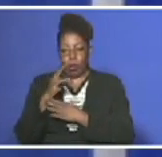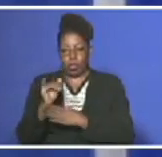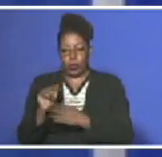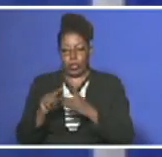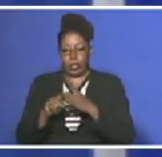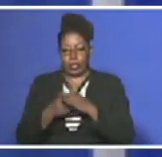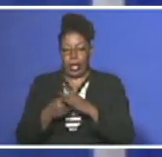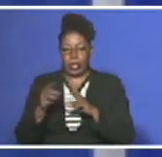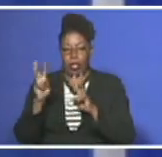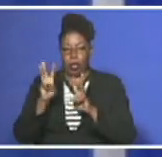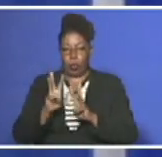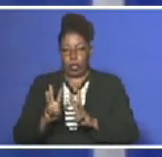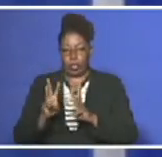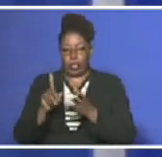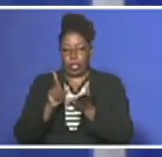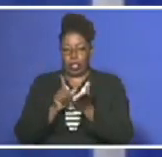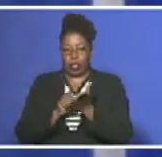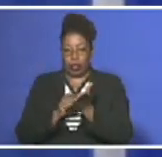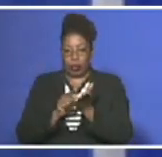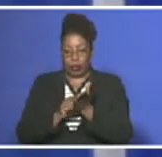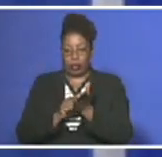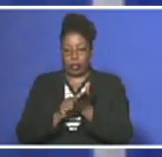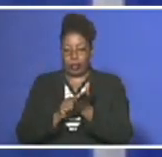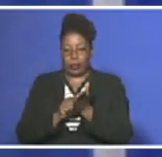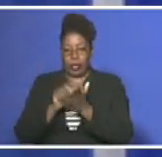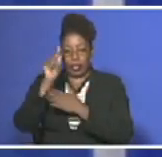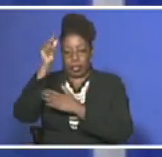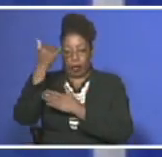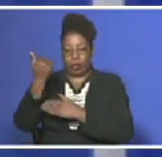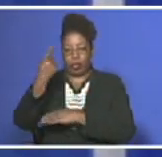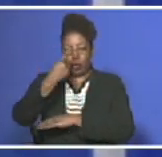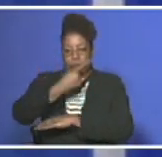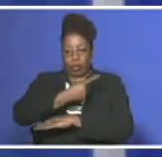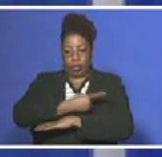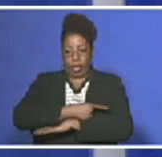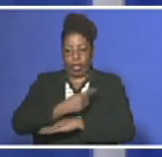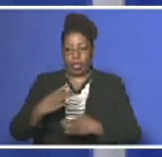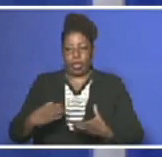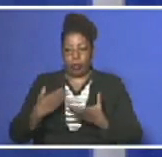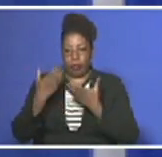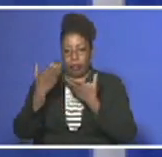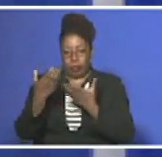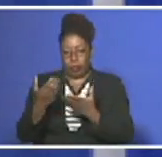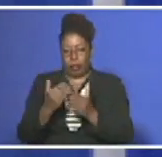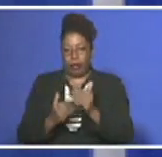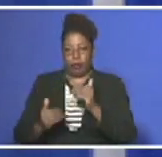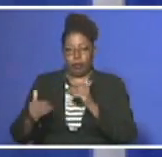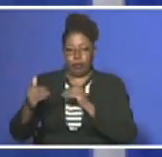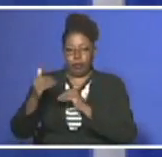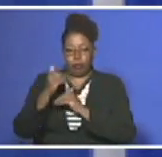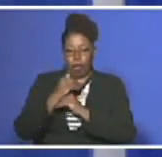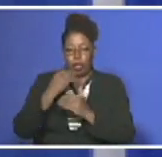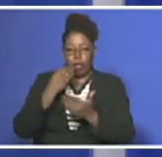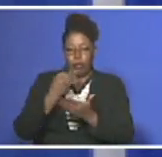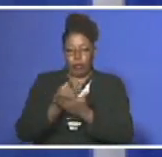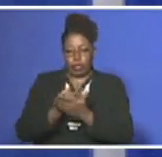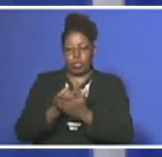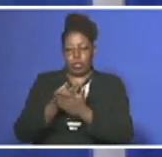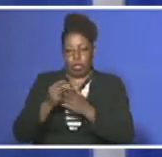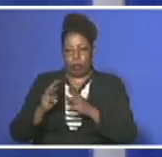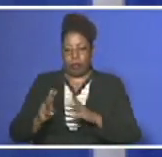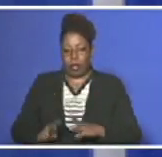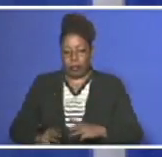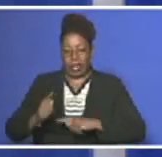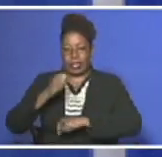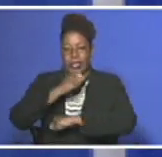We begin this Wednesday with news from Parliament. The government today pitching its commitment to advance sound fiscal management by